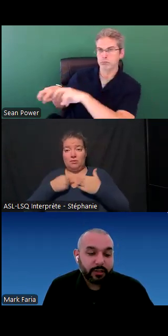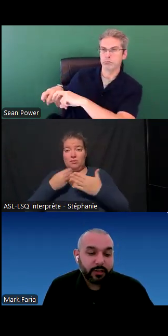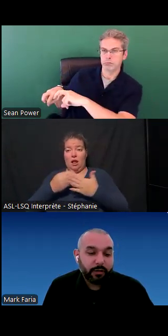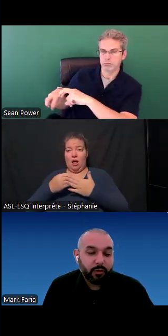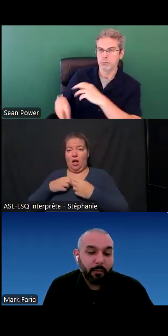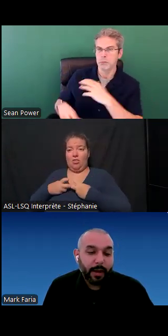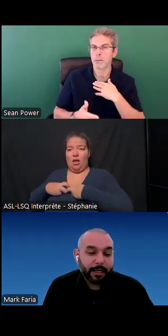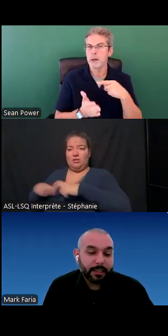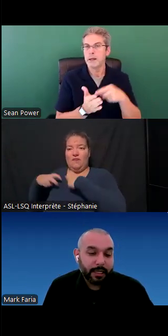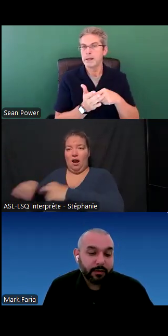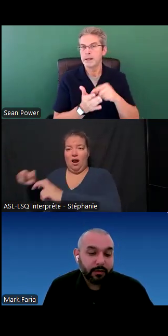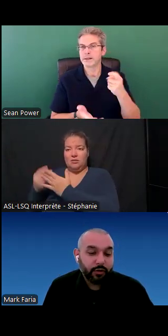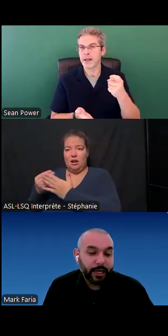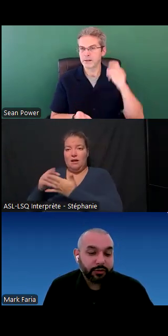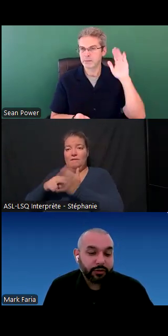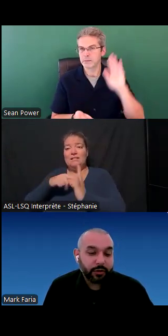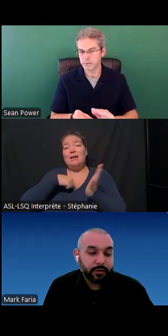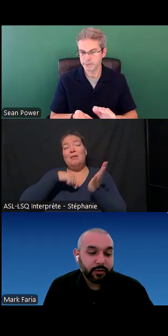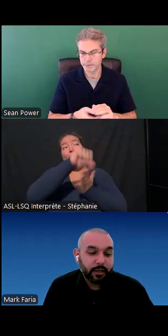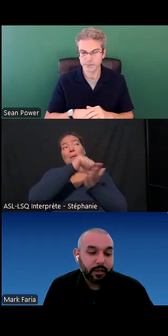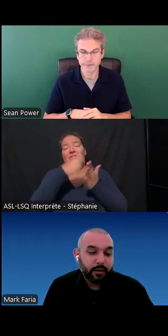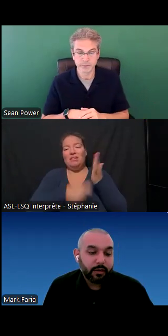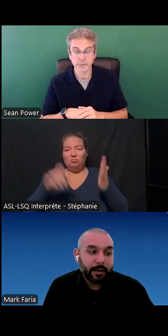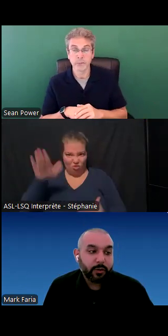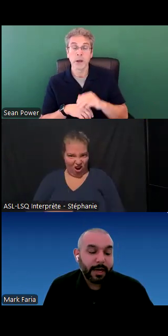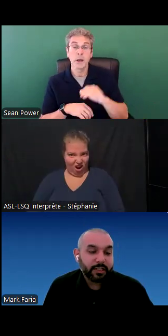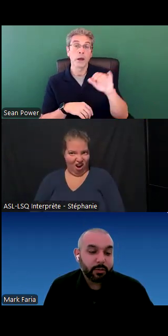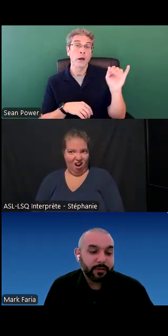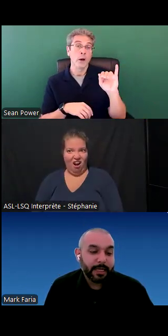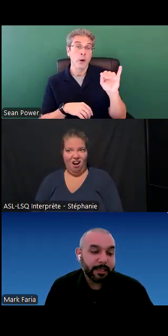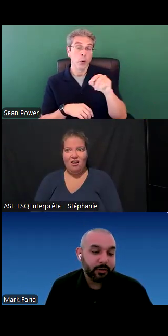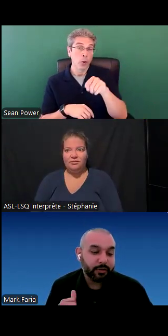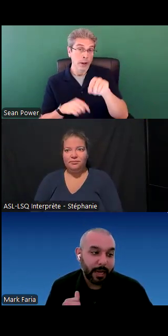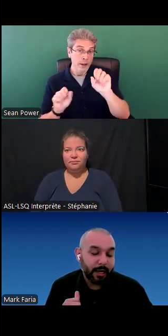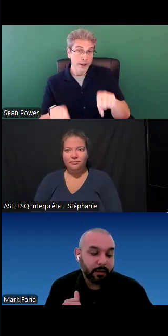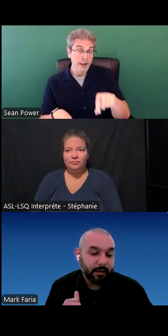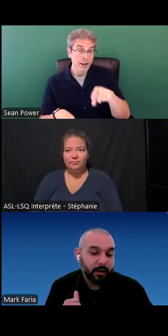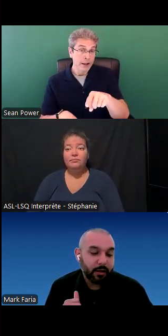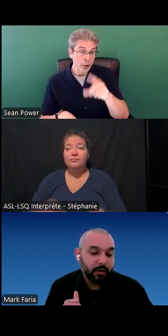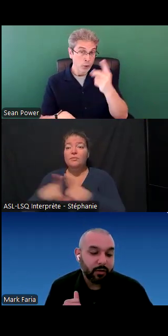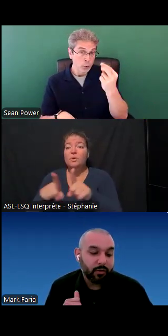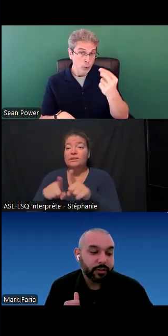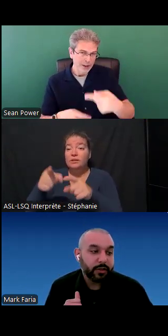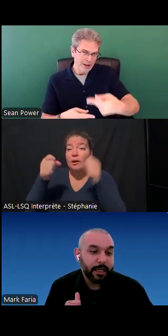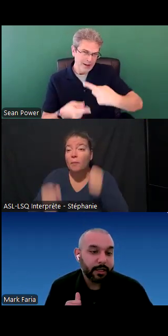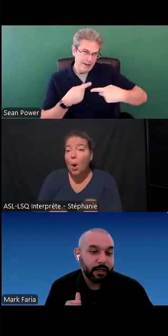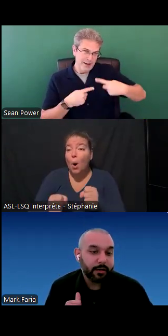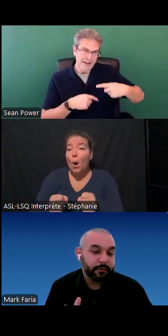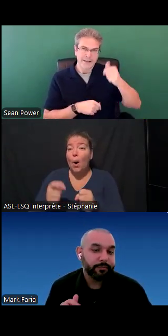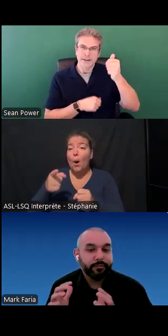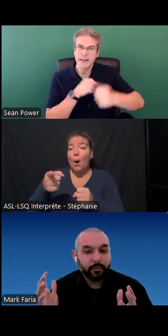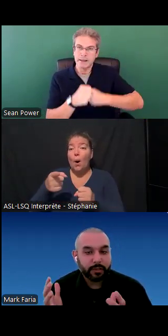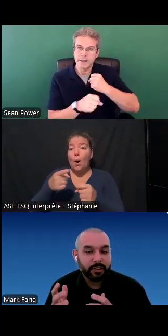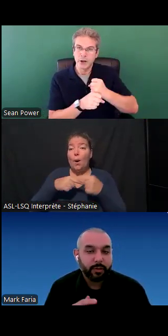credit, CRA will backdate your tax returns up to a maximum of 10 years back or to the date